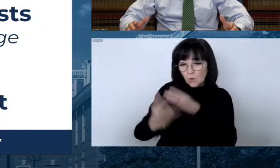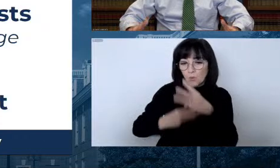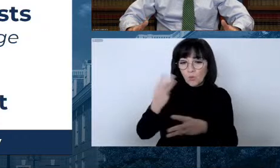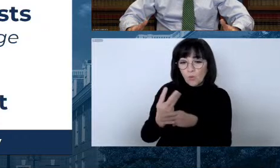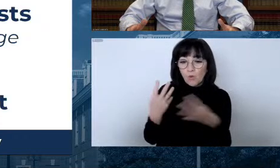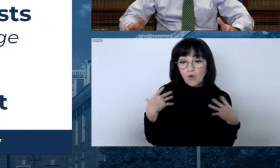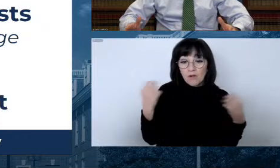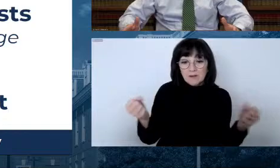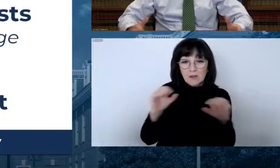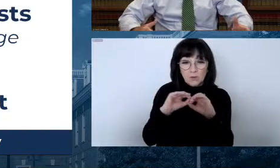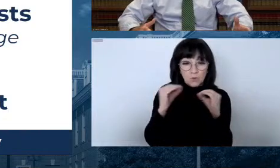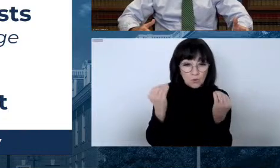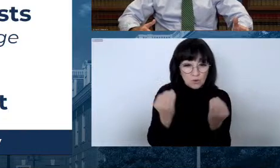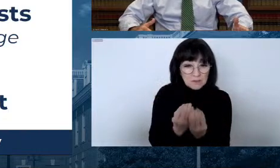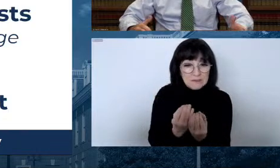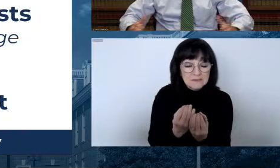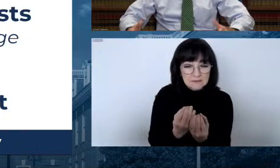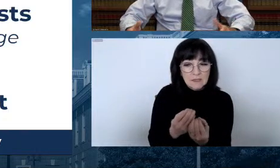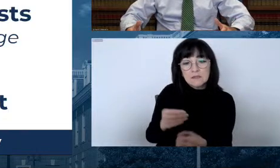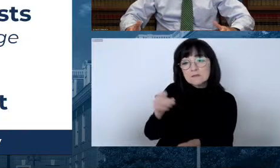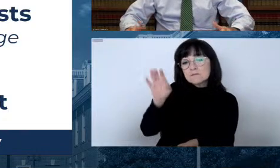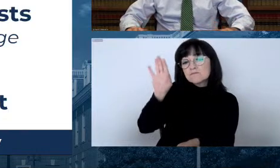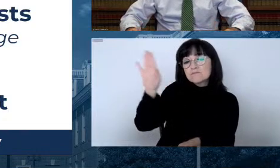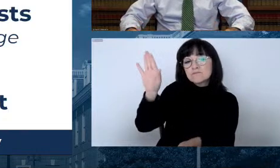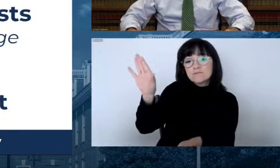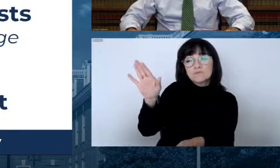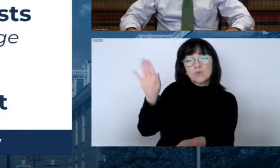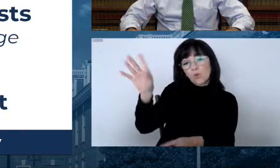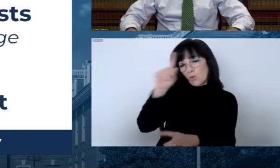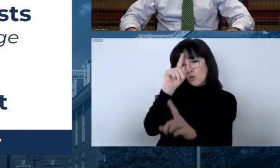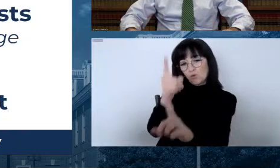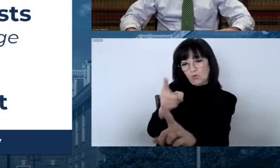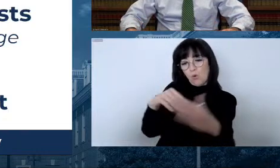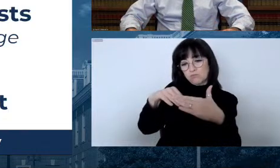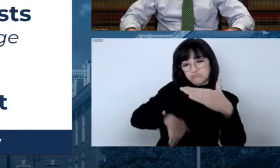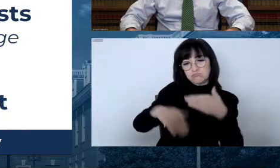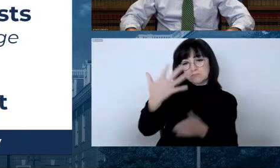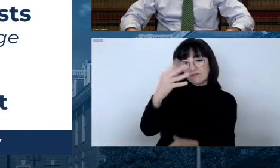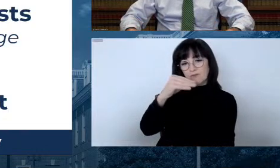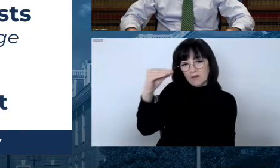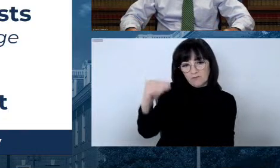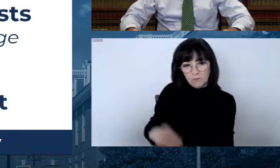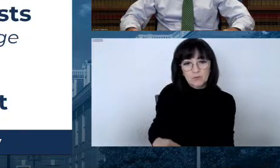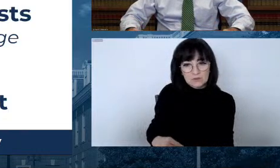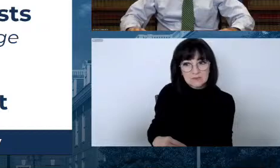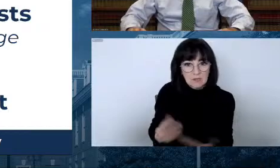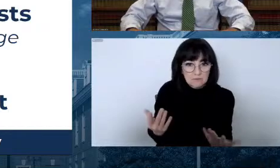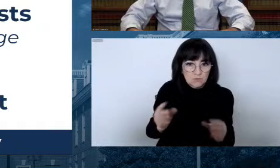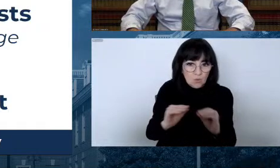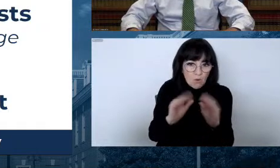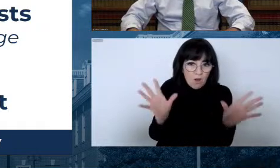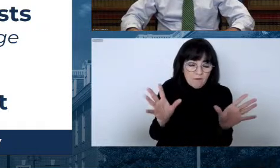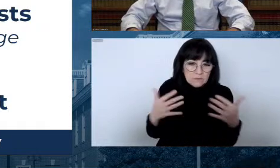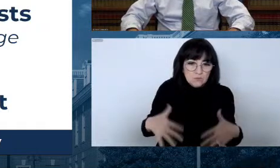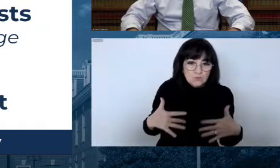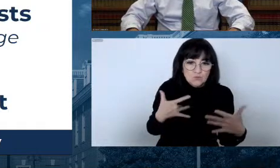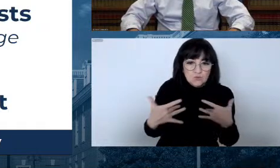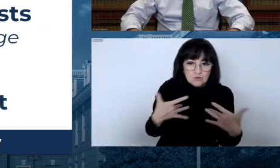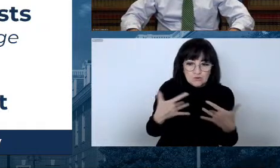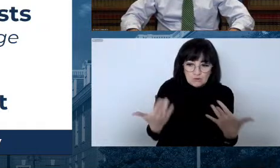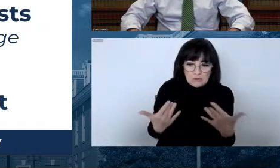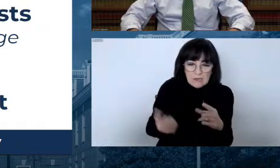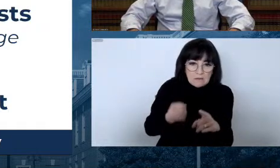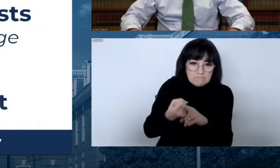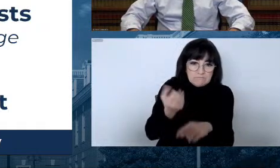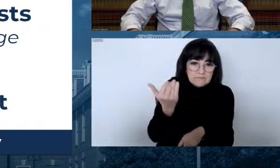is under 5%, so we're 3 times that. Is that very concerning situation? Most important of all, the